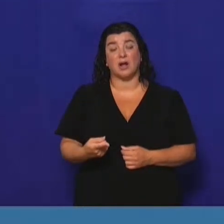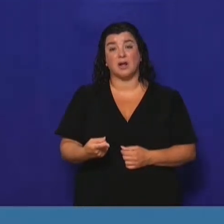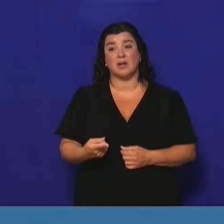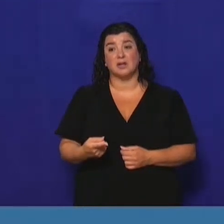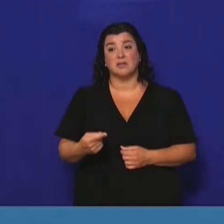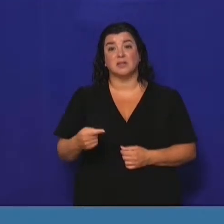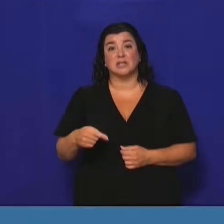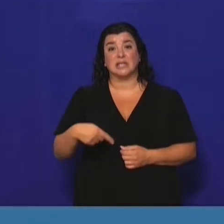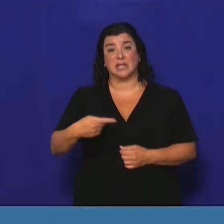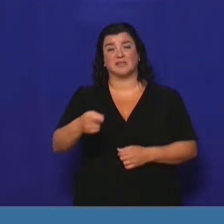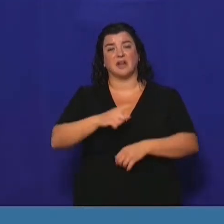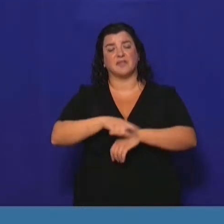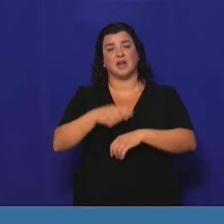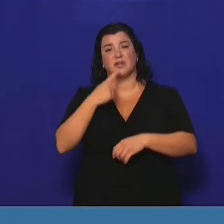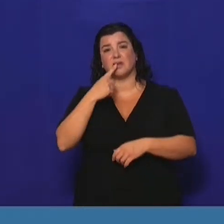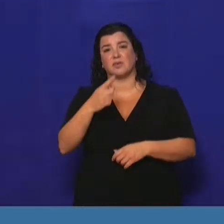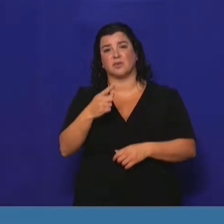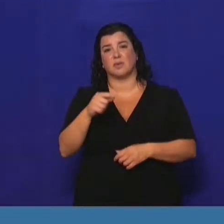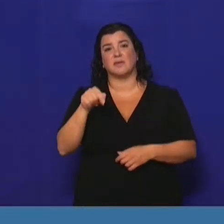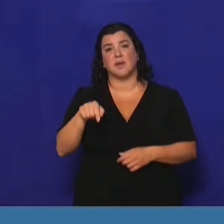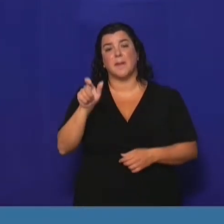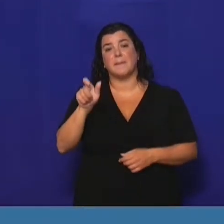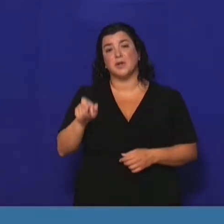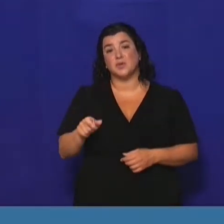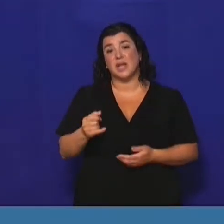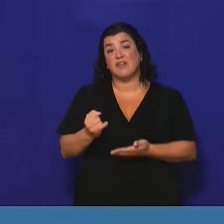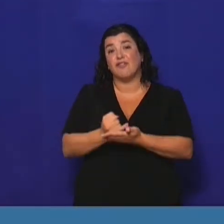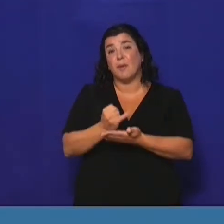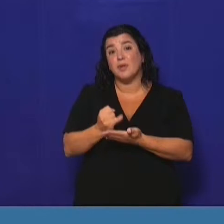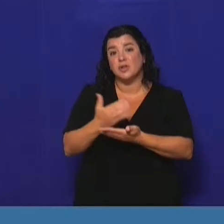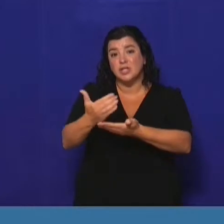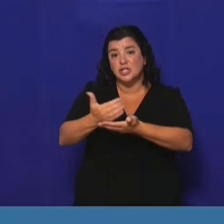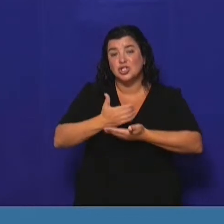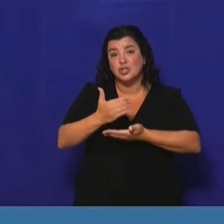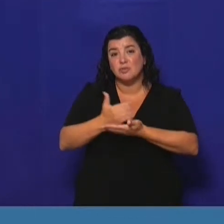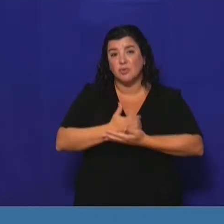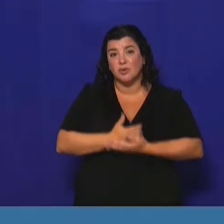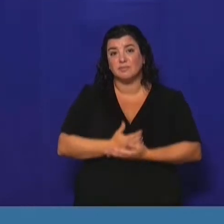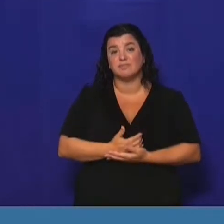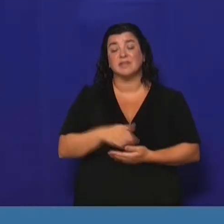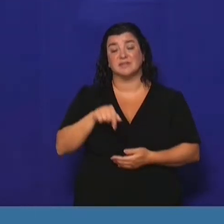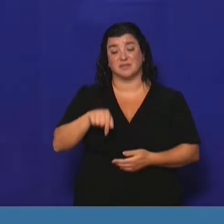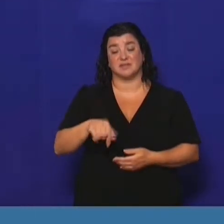istqarrija dwarha li hija persuna li għadna qed niġbru l-informazzjoni li wkoll mietet fl-ITU.